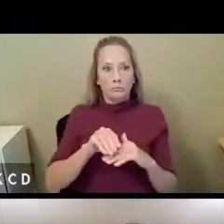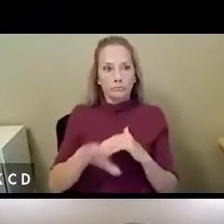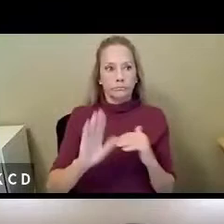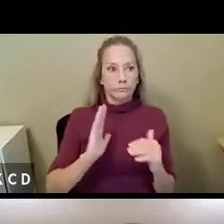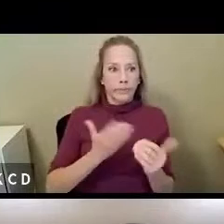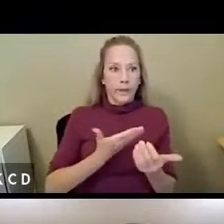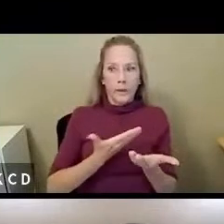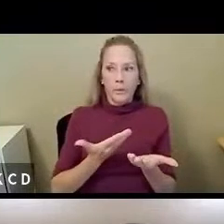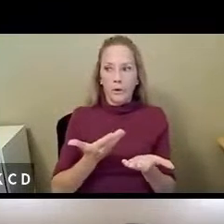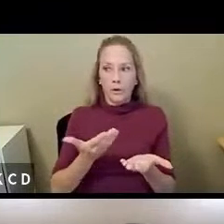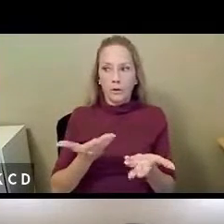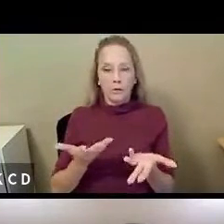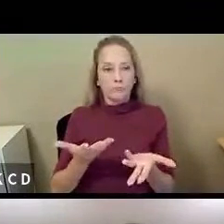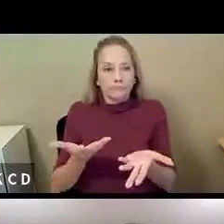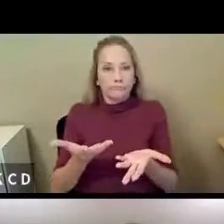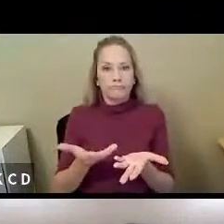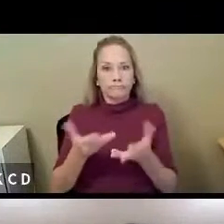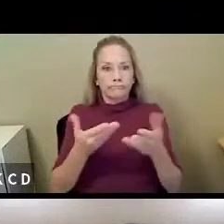economy and our